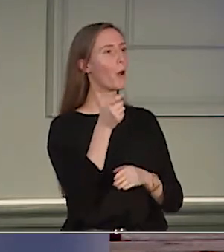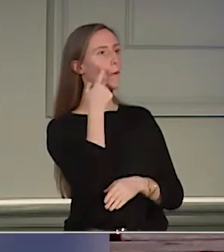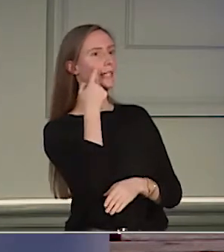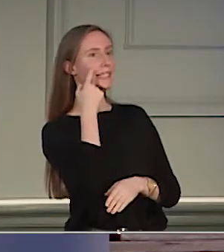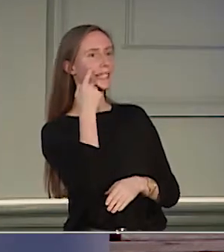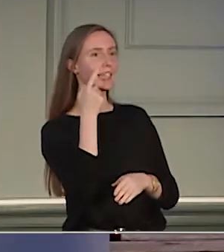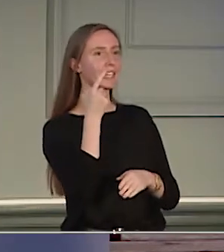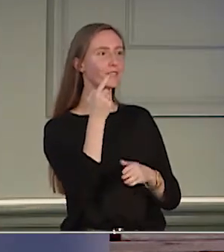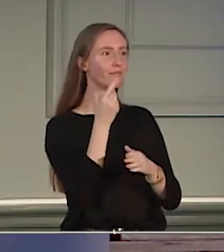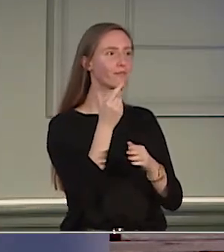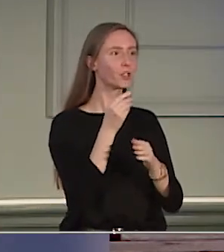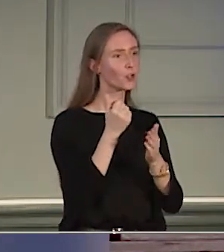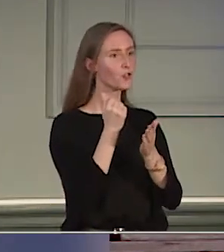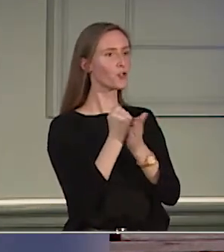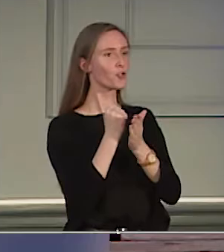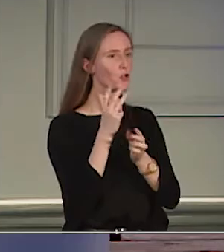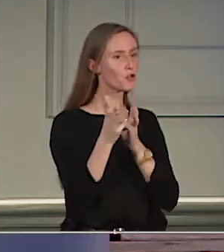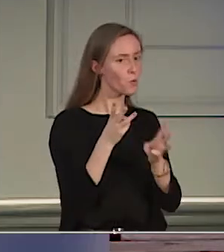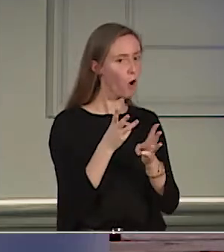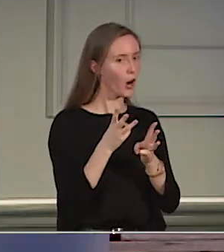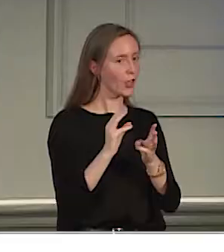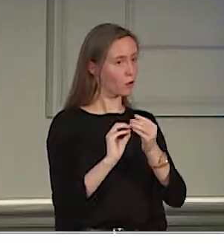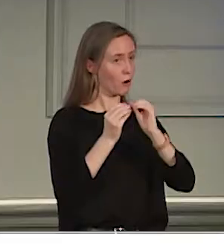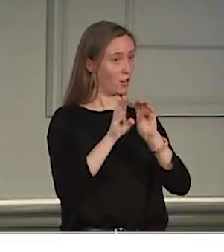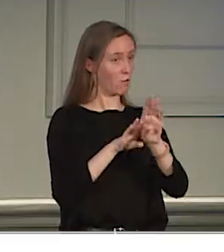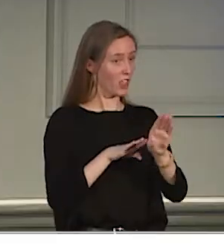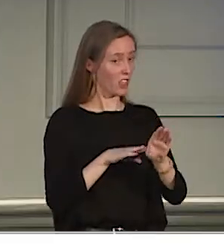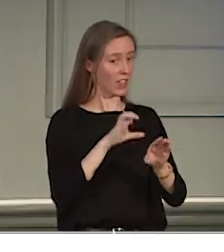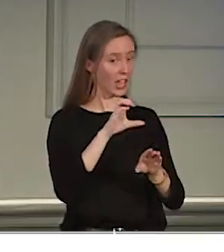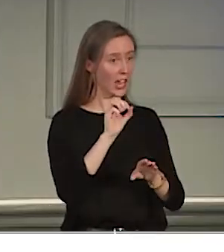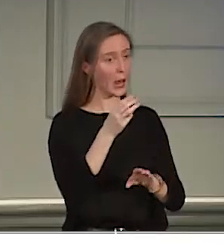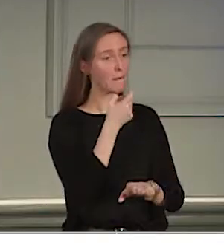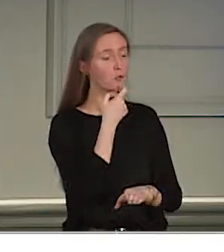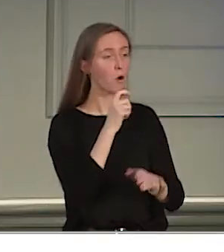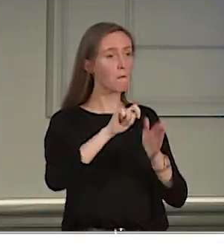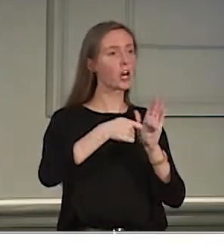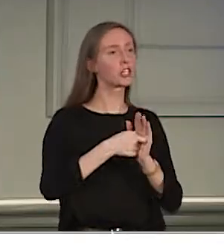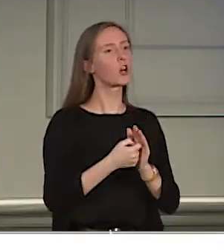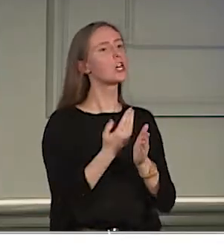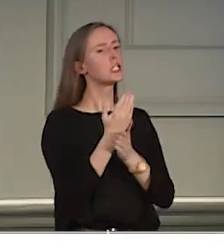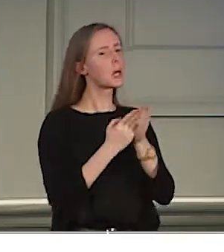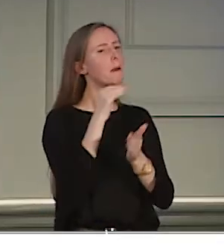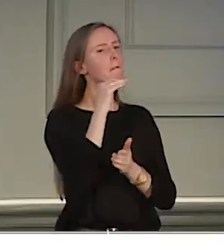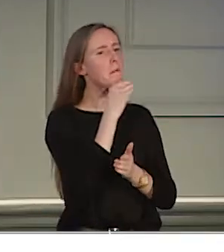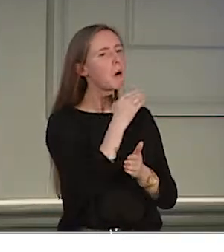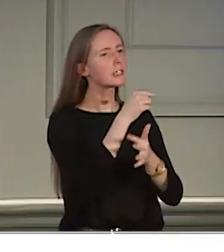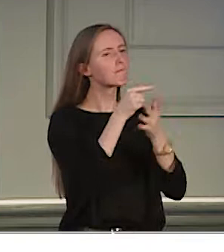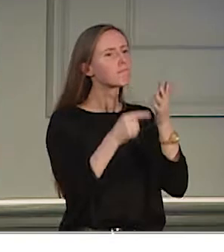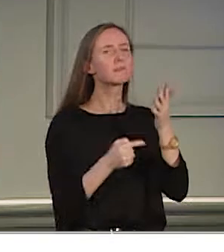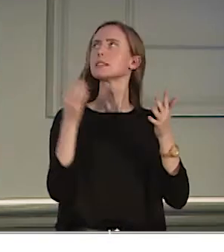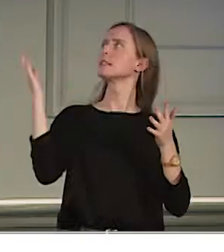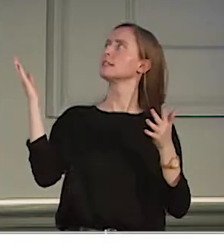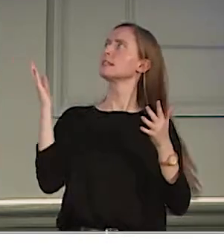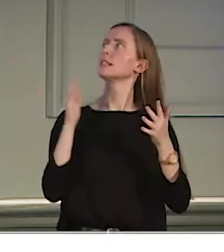work that's been created during a Capstone project. So some of the key features then are listed here. It does, as we've said, cap off the